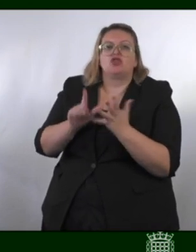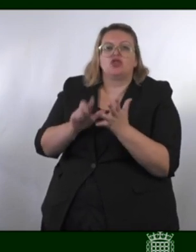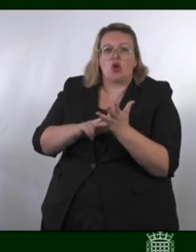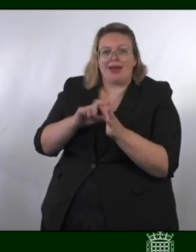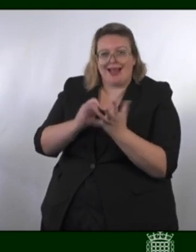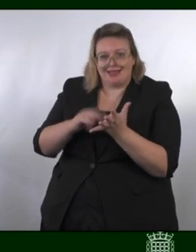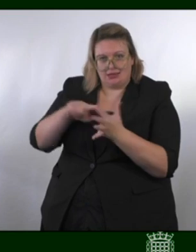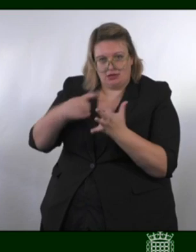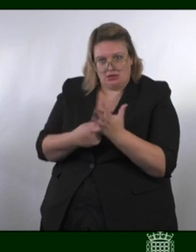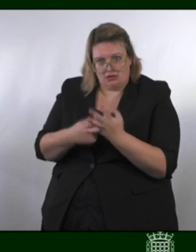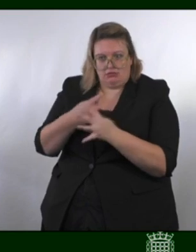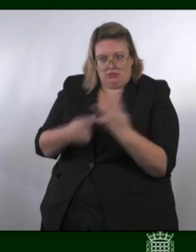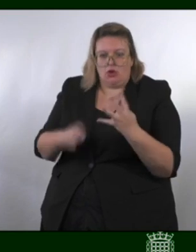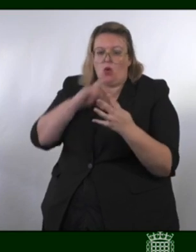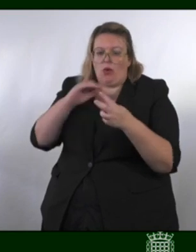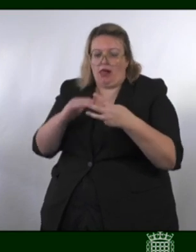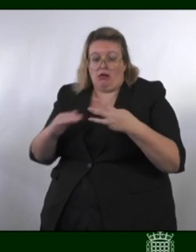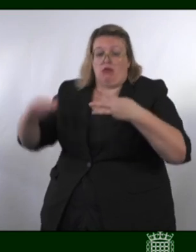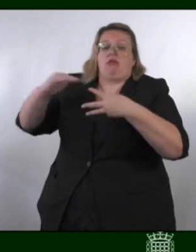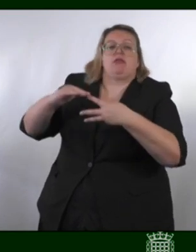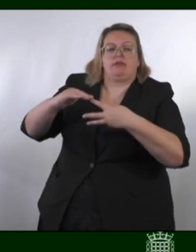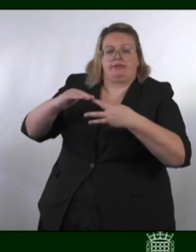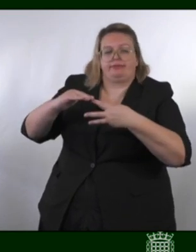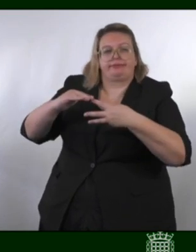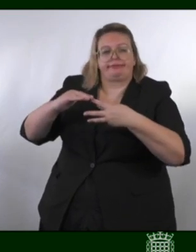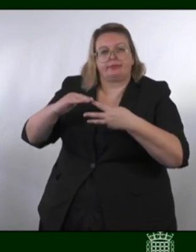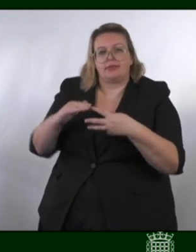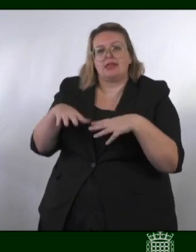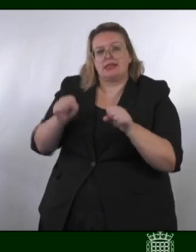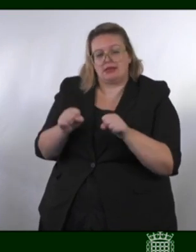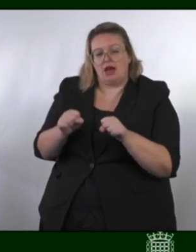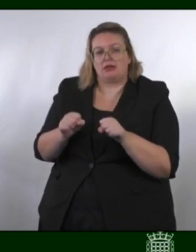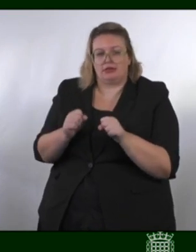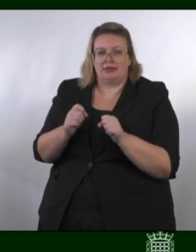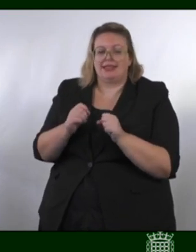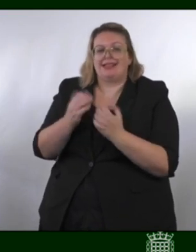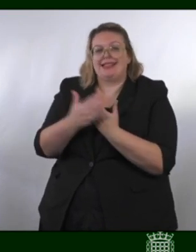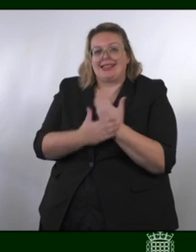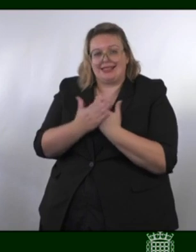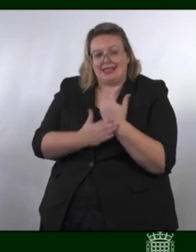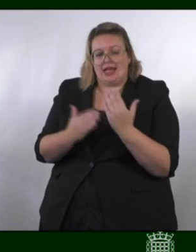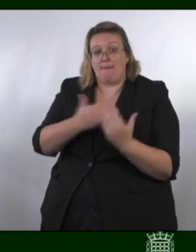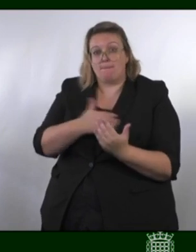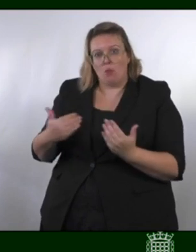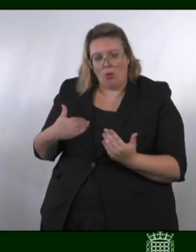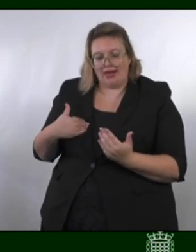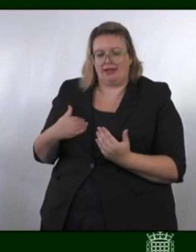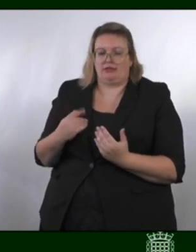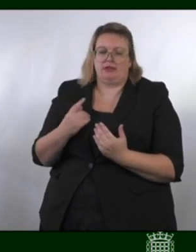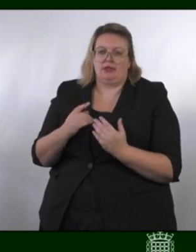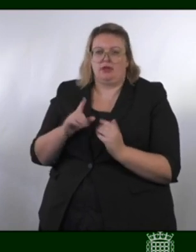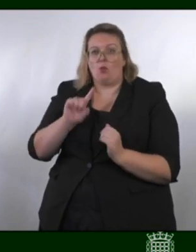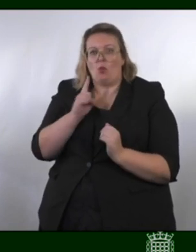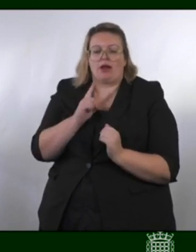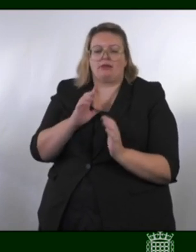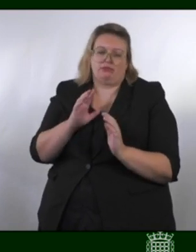high, taking effect at 1 minute past midnight on Saturday morning. This includes the baseline measures for the very high